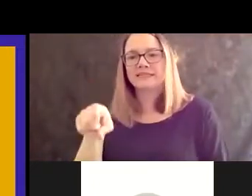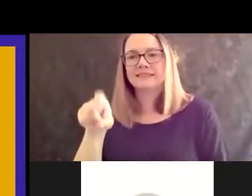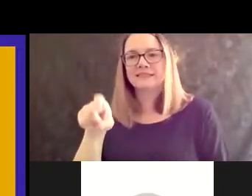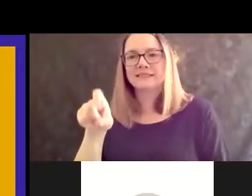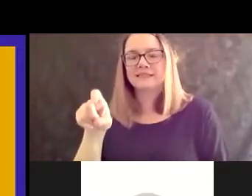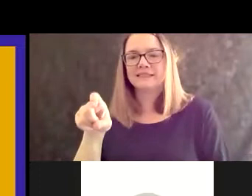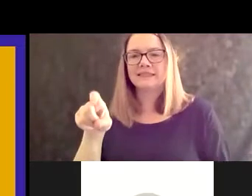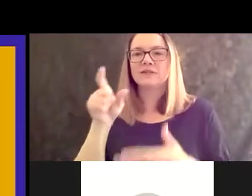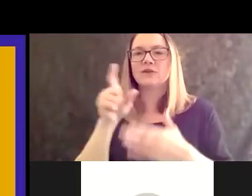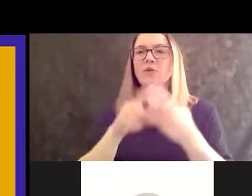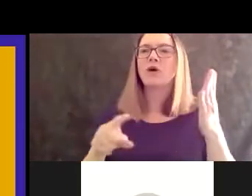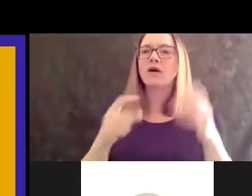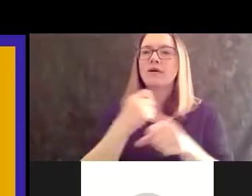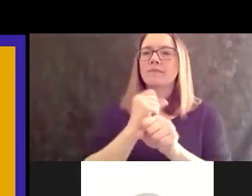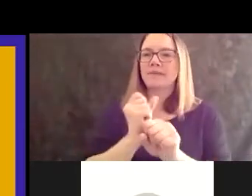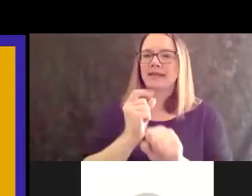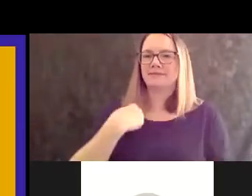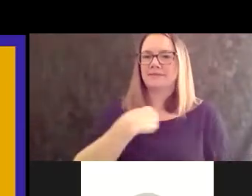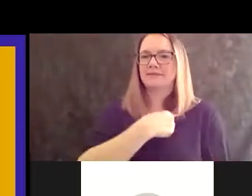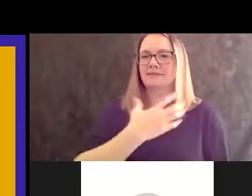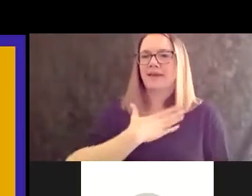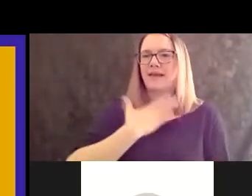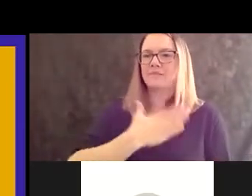we're really finding challenging at the moment.